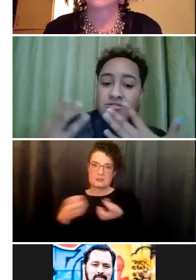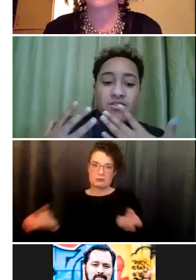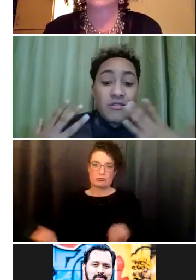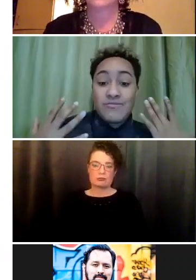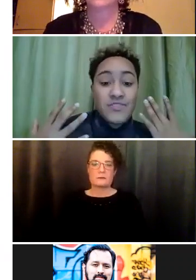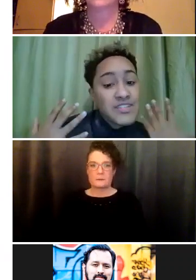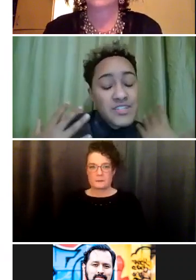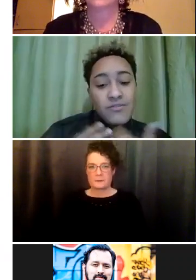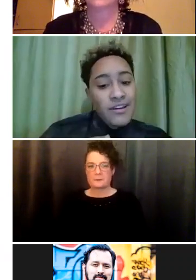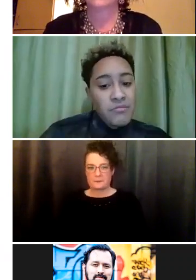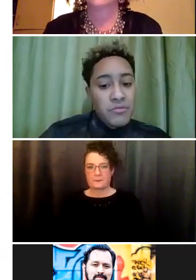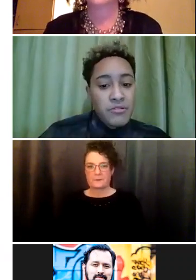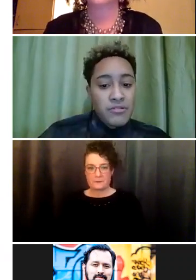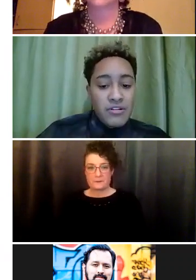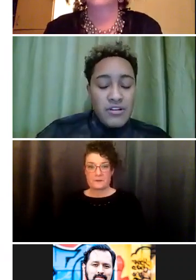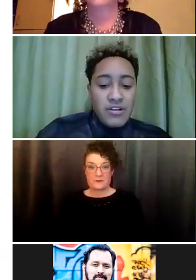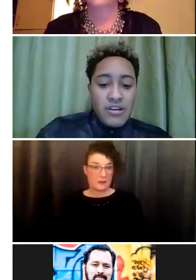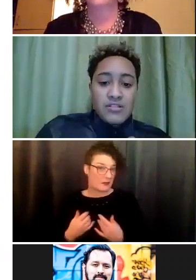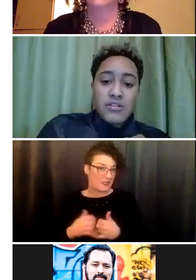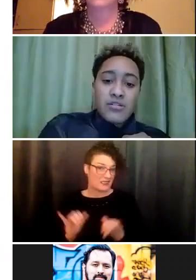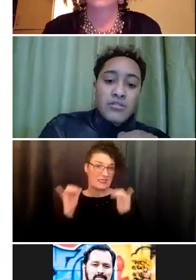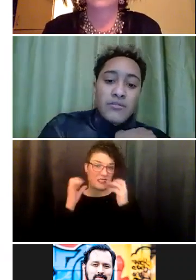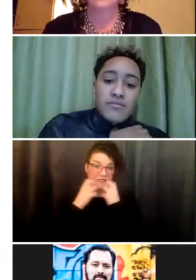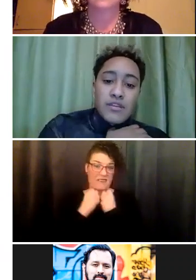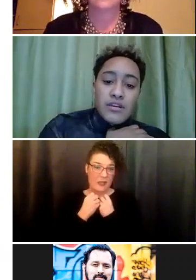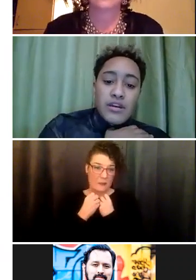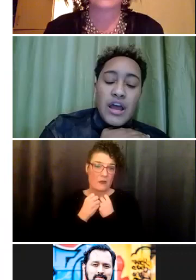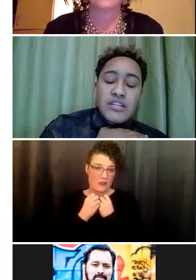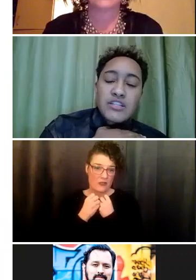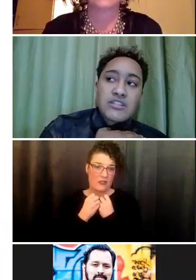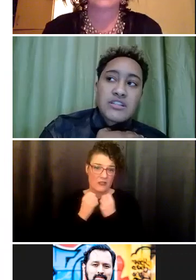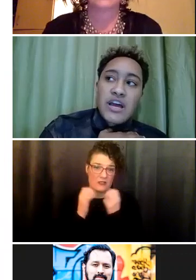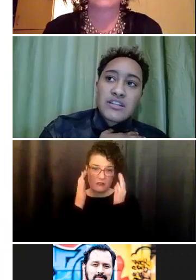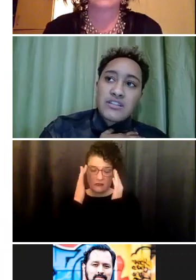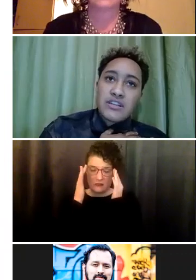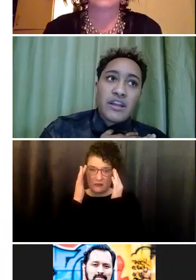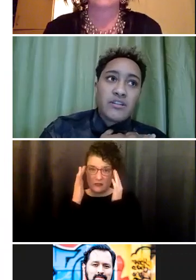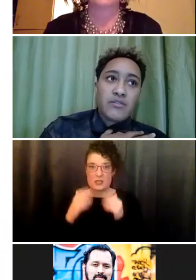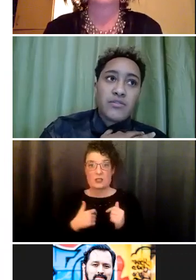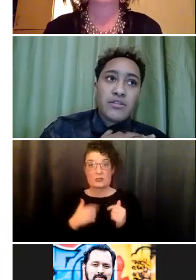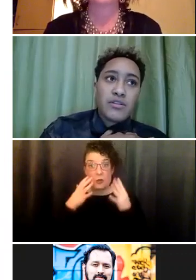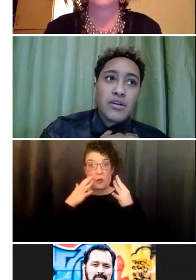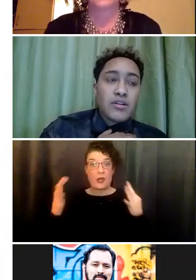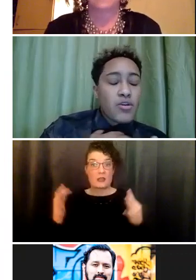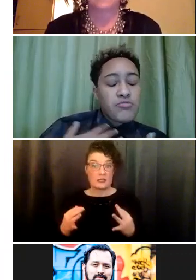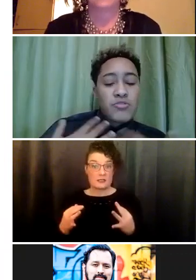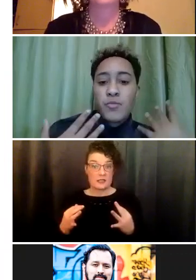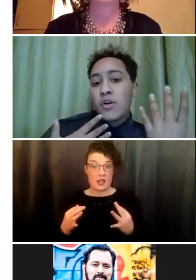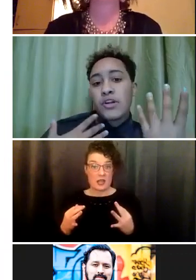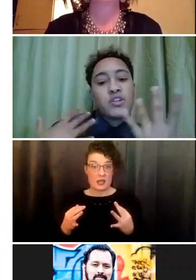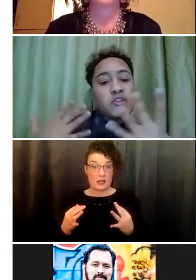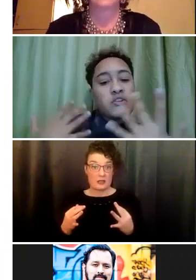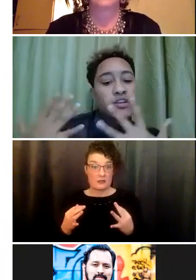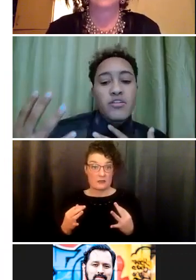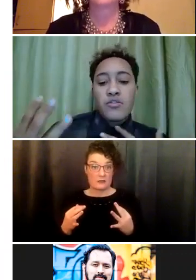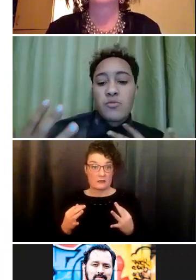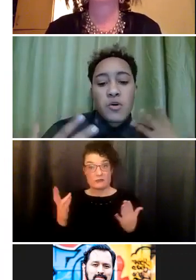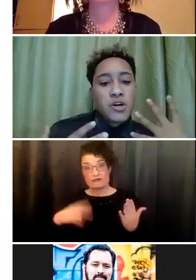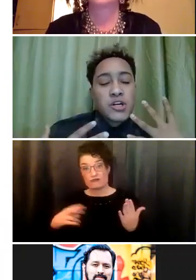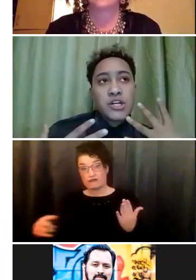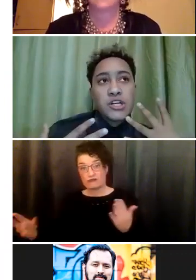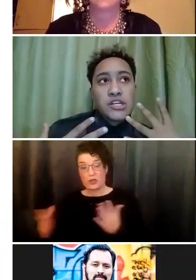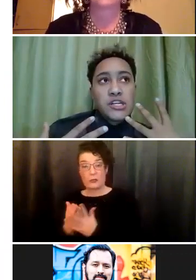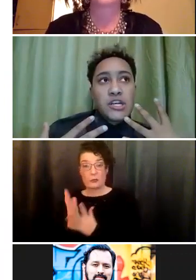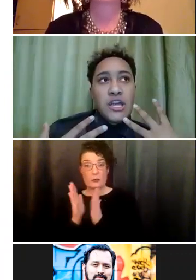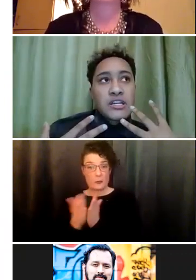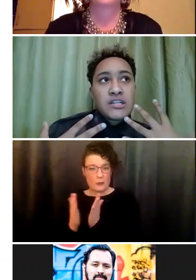still, you know, still valuable. And so I just decided to kind of go through that book and look at all the